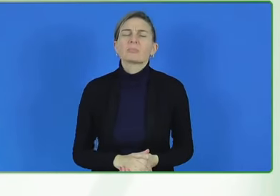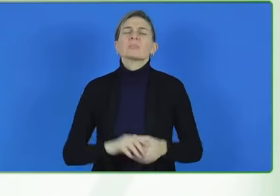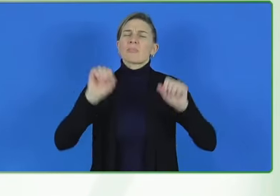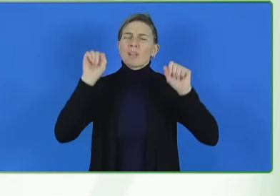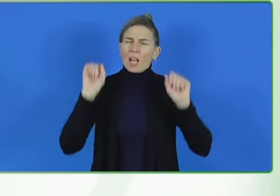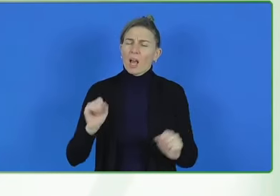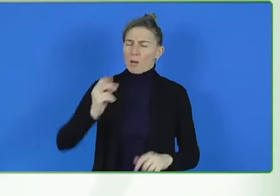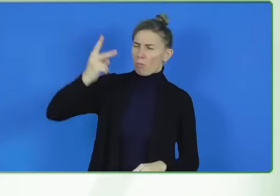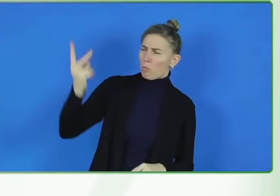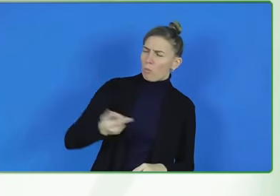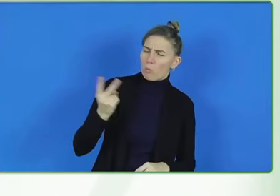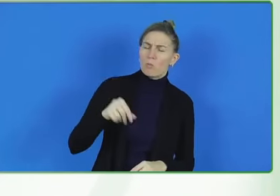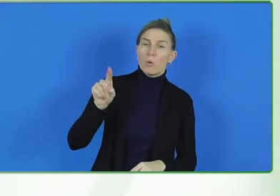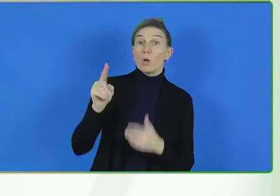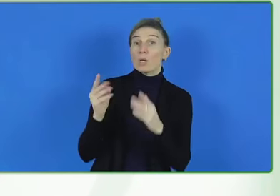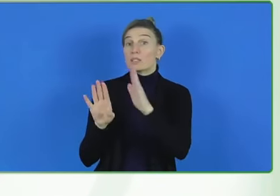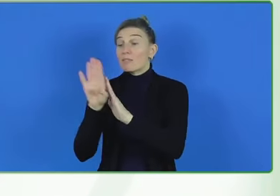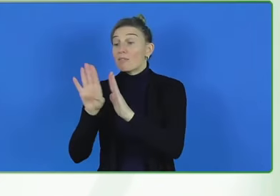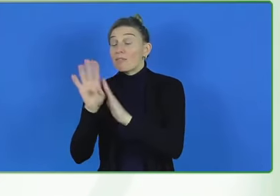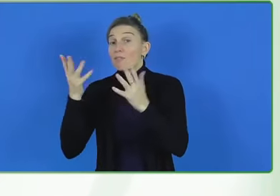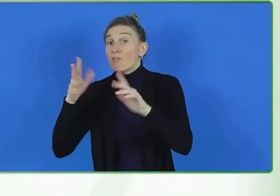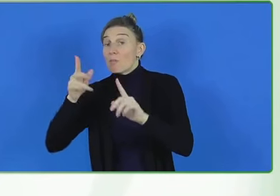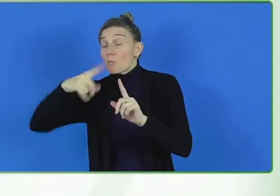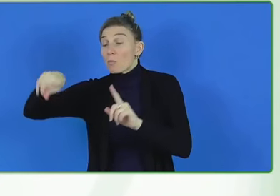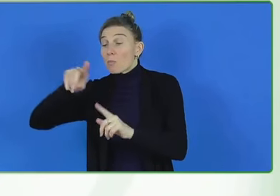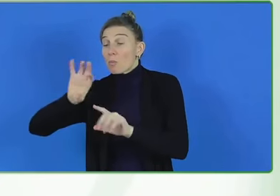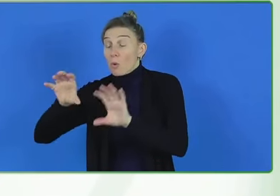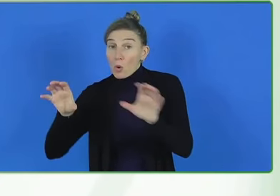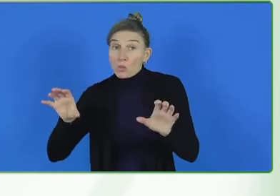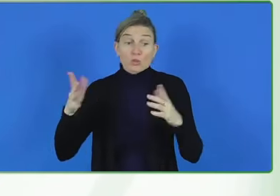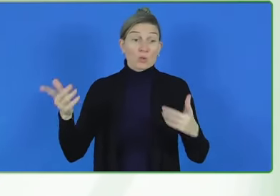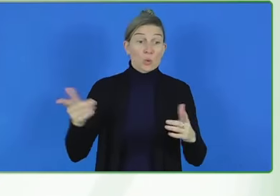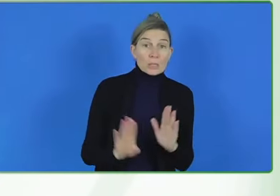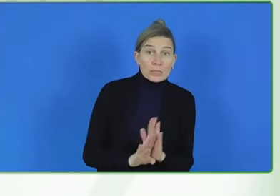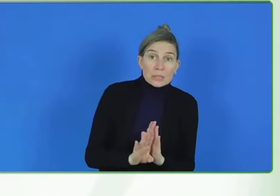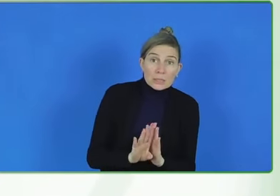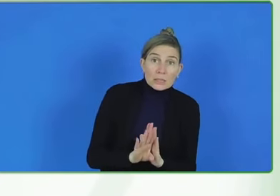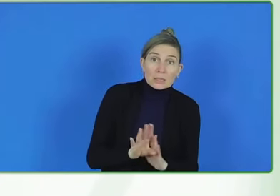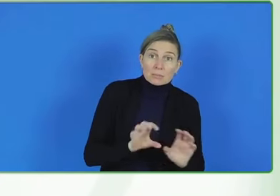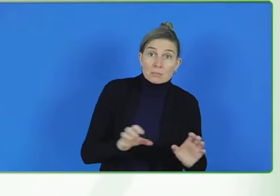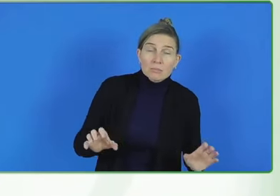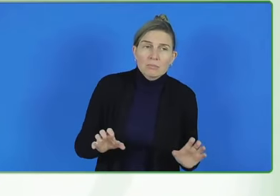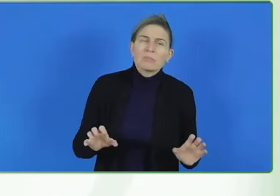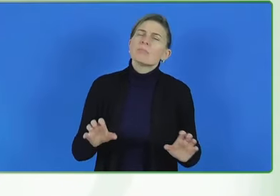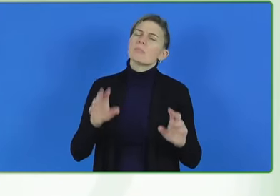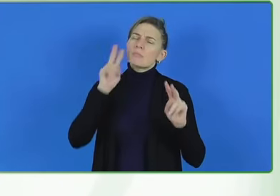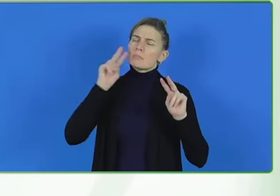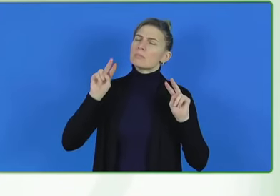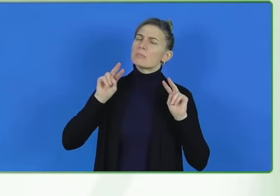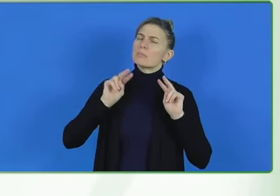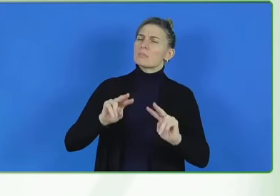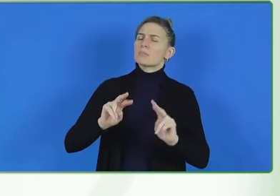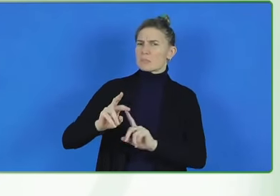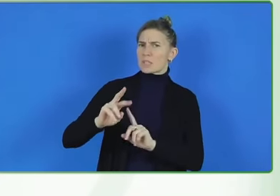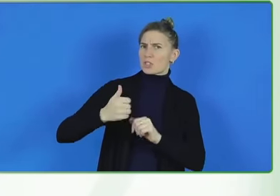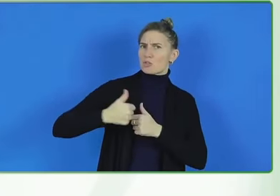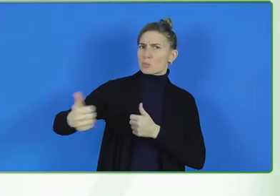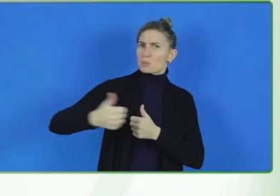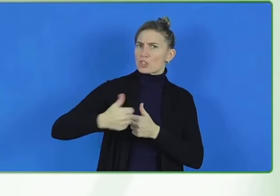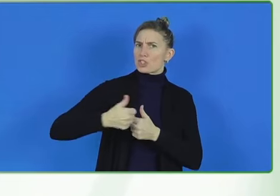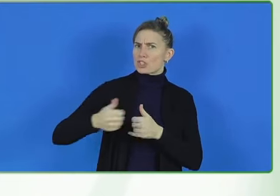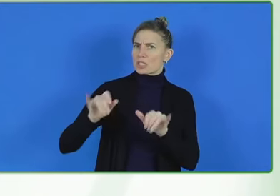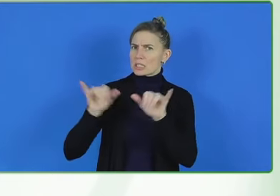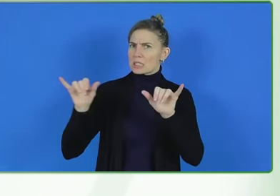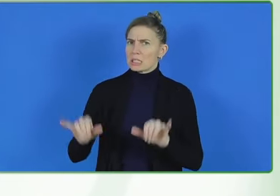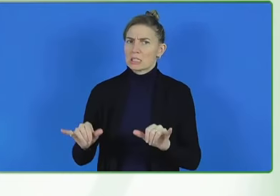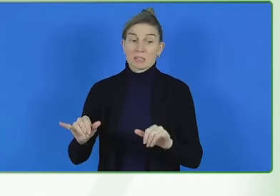as ensuring accessible and inclusive public transportation systems. It is really crucial, such as accessible